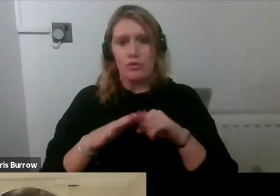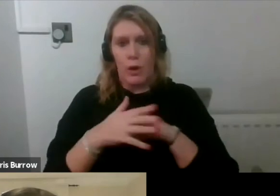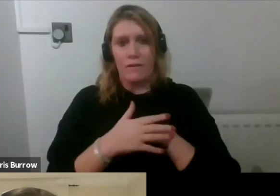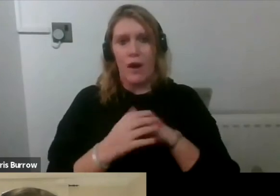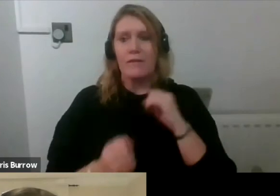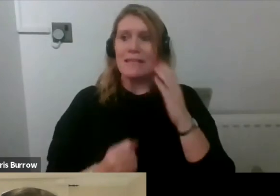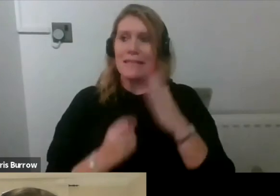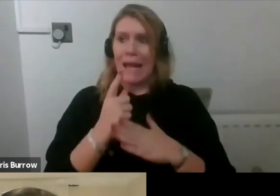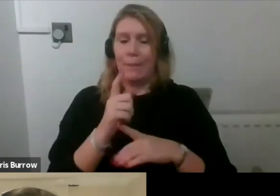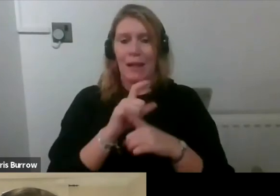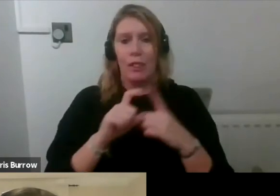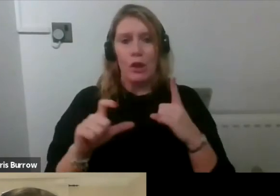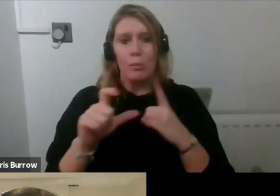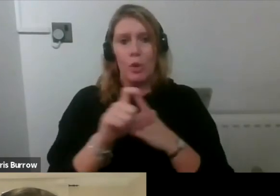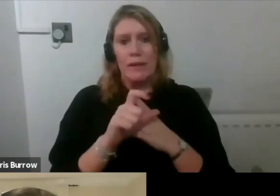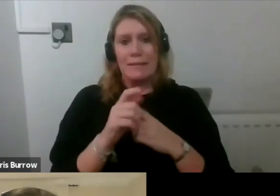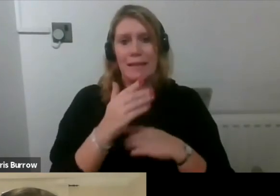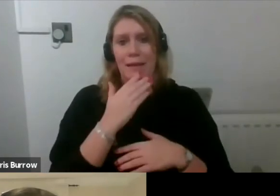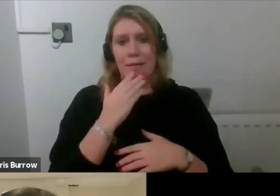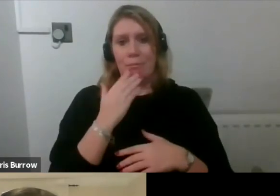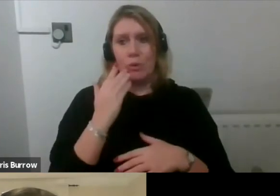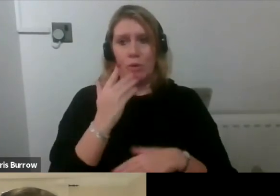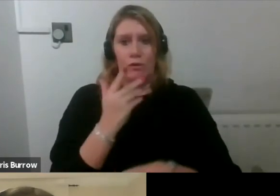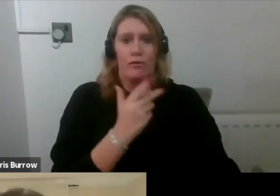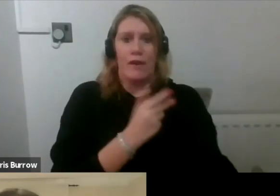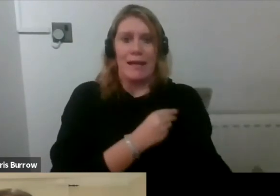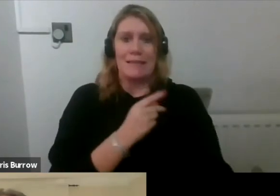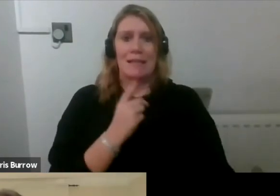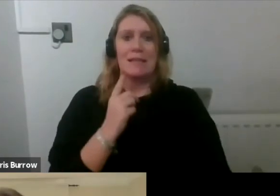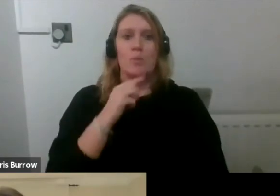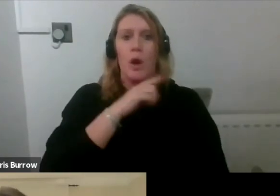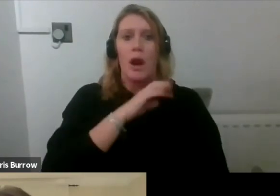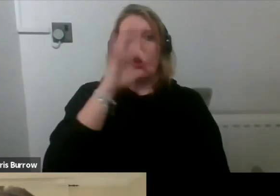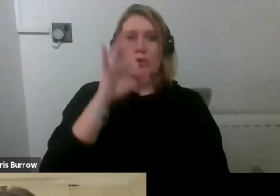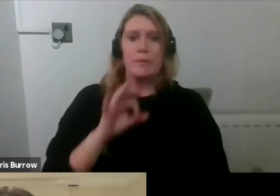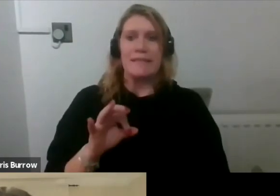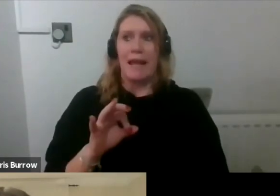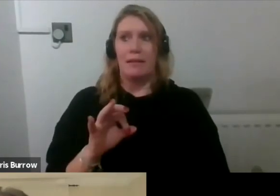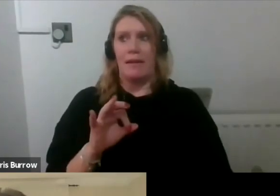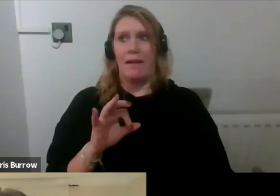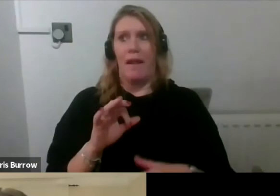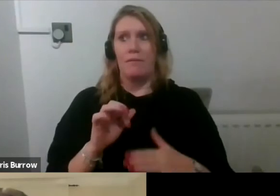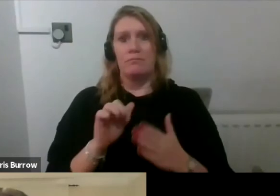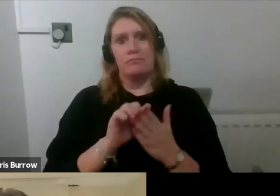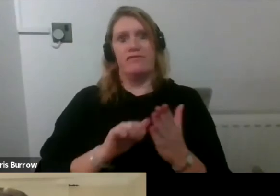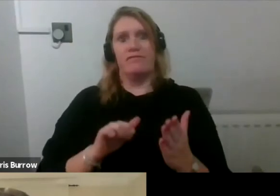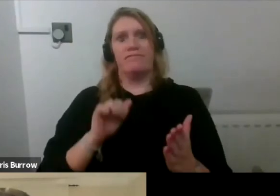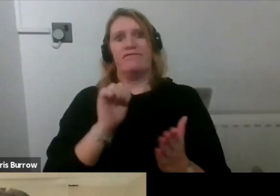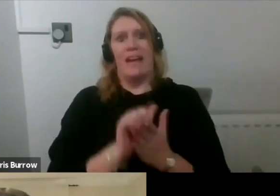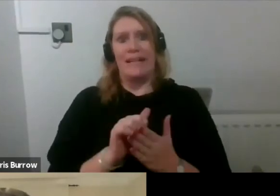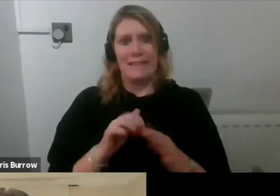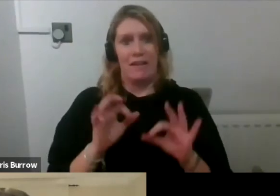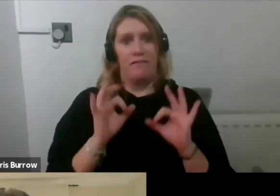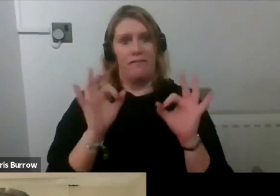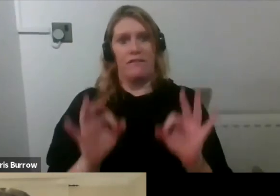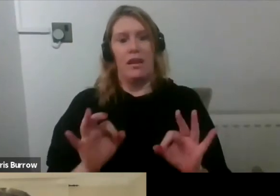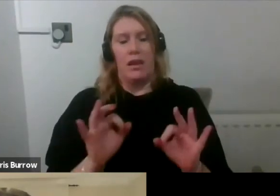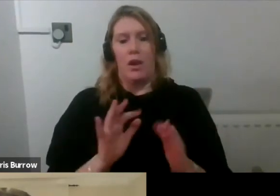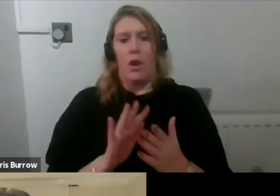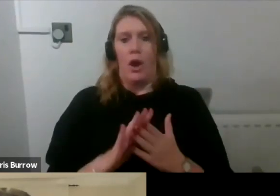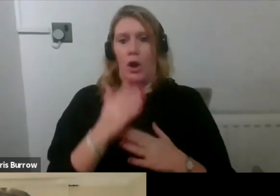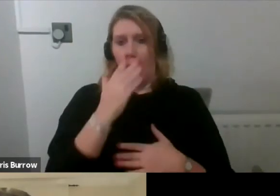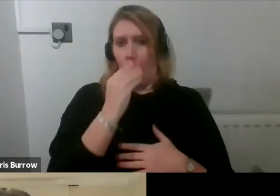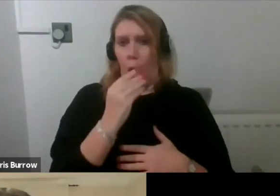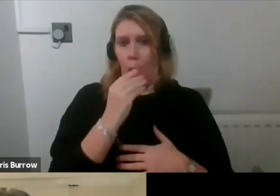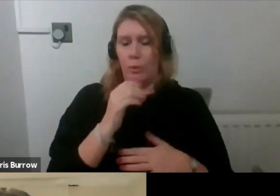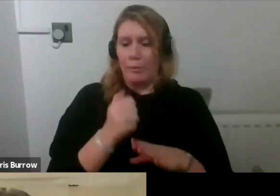community, then no vaccine is 100% effective. A cold knocks me out for 6 weeks. Life is going to be